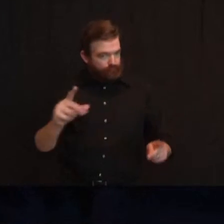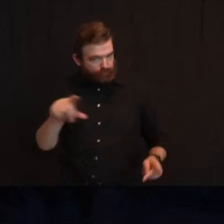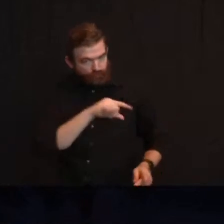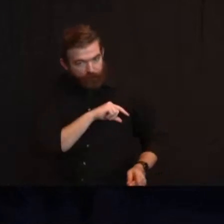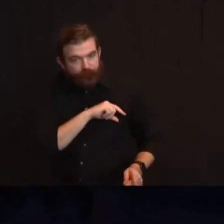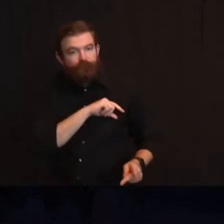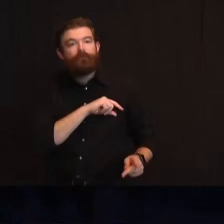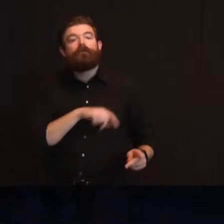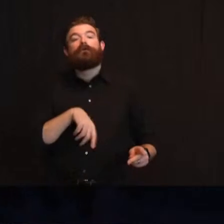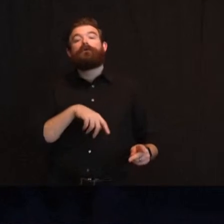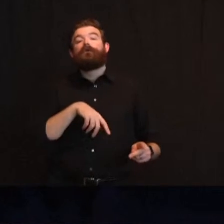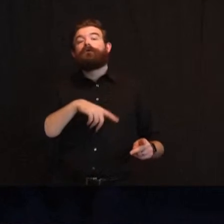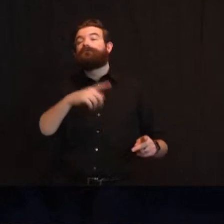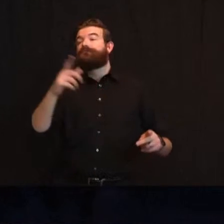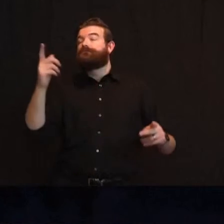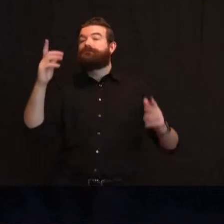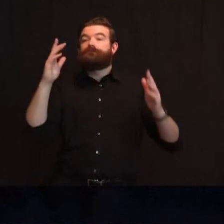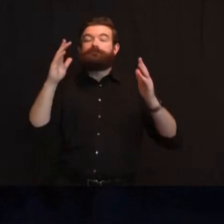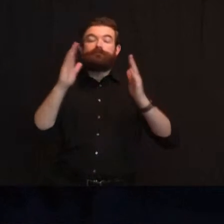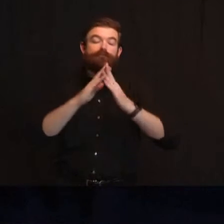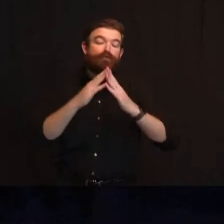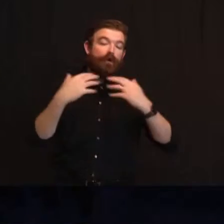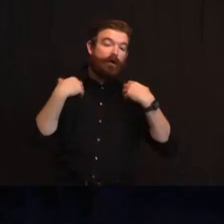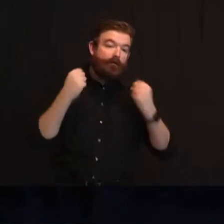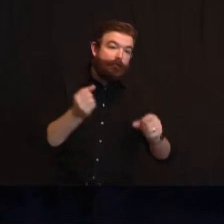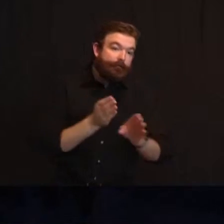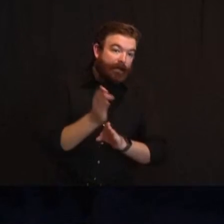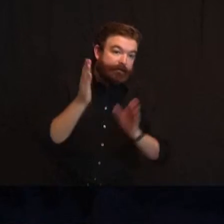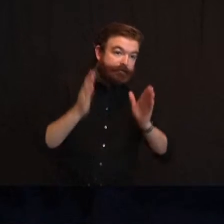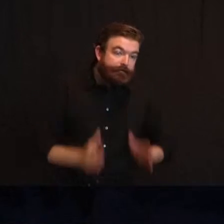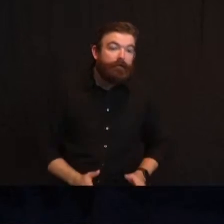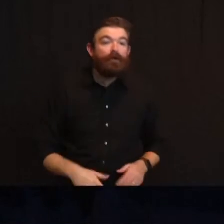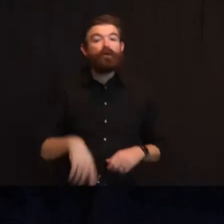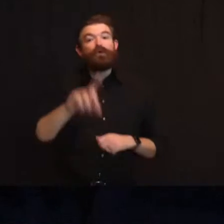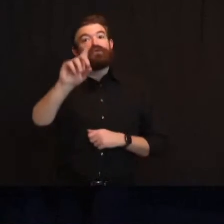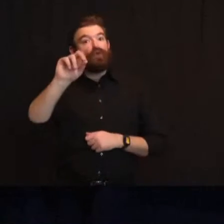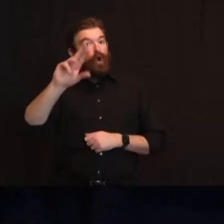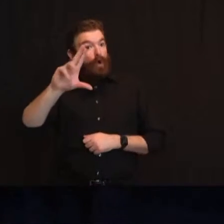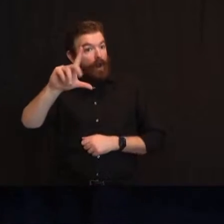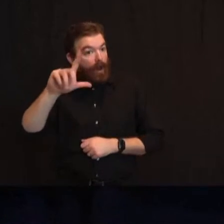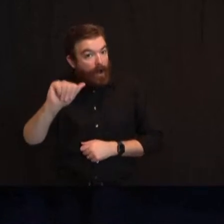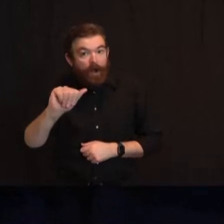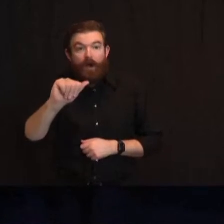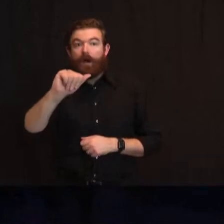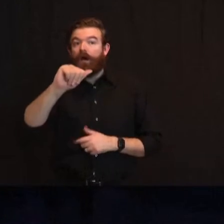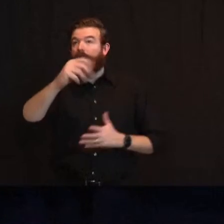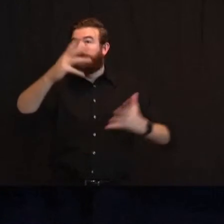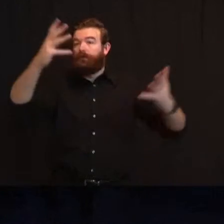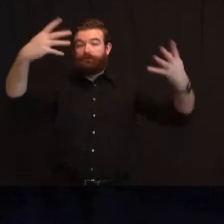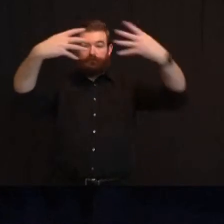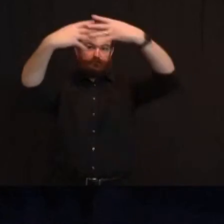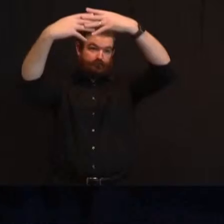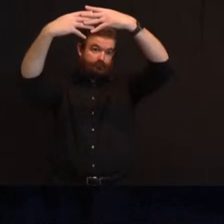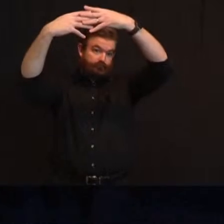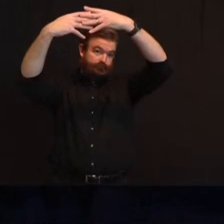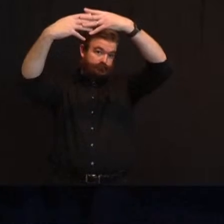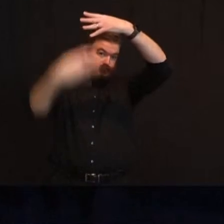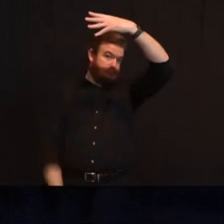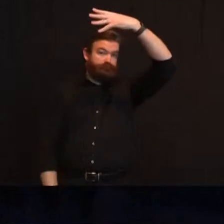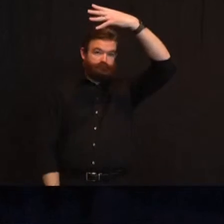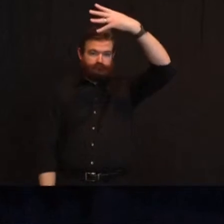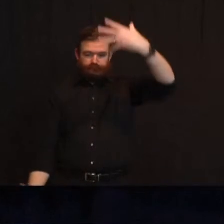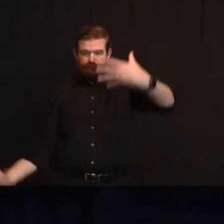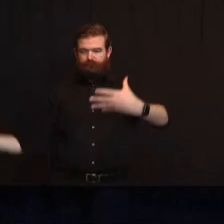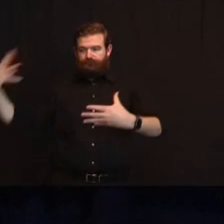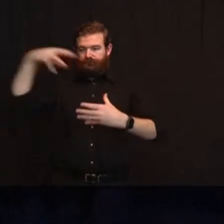the Medical Reserve Corps, who are volunteers from clinical fields, will also be included. Personnel who work